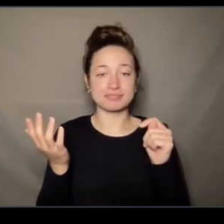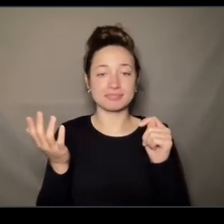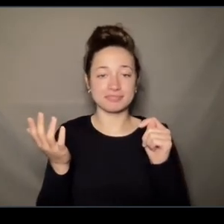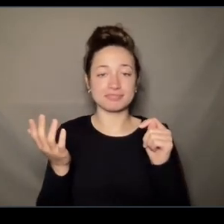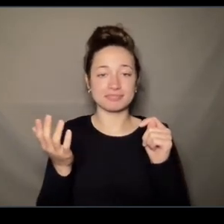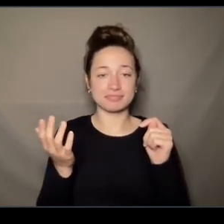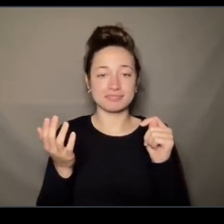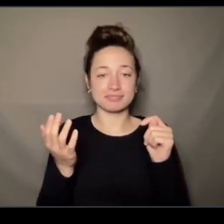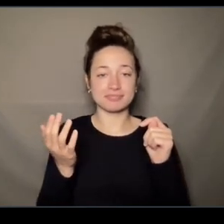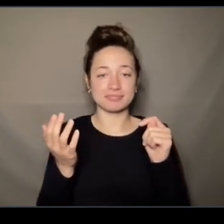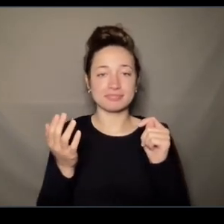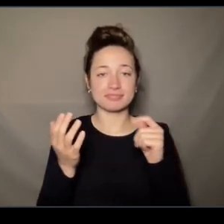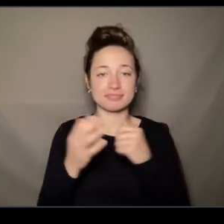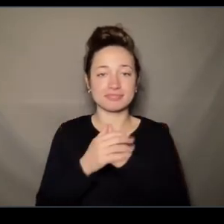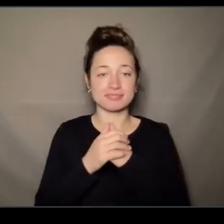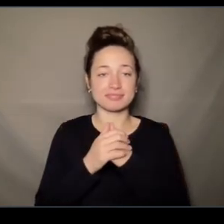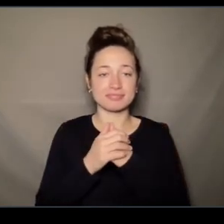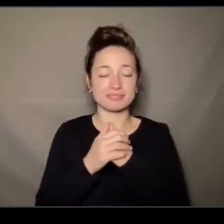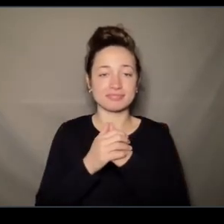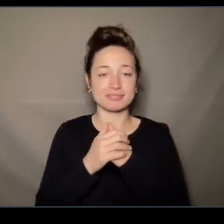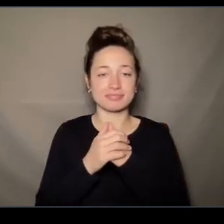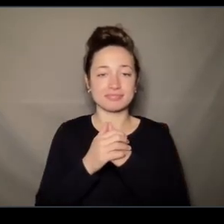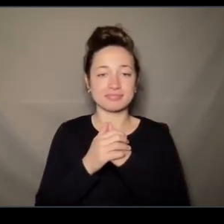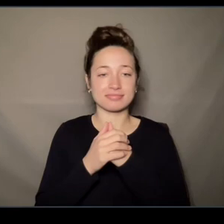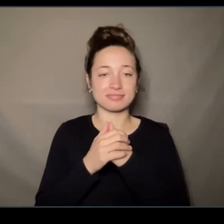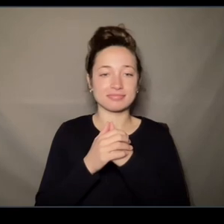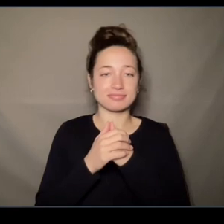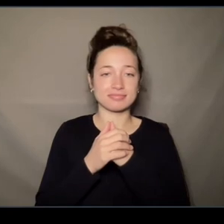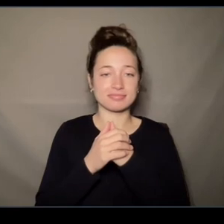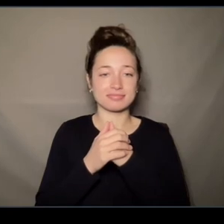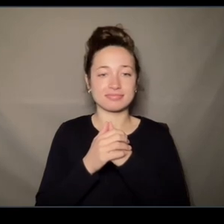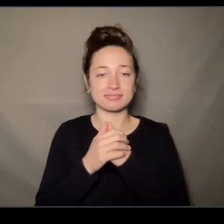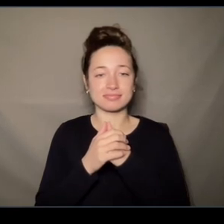to contact us at dracutarts@gmail.com if you'd like